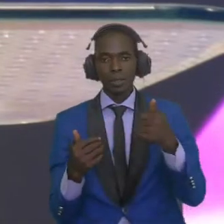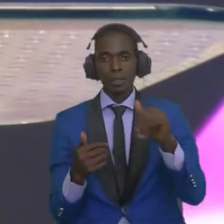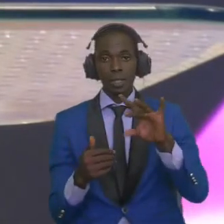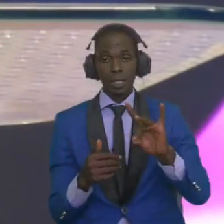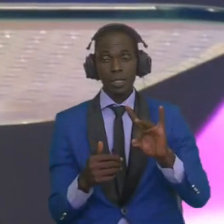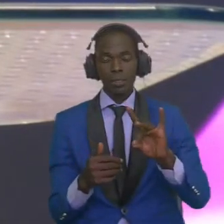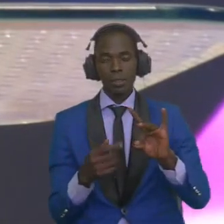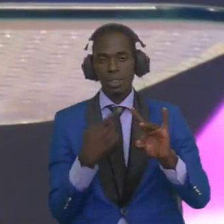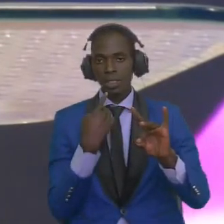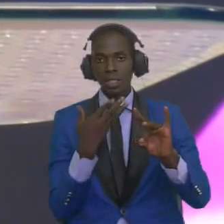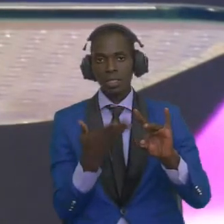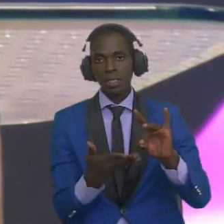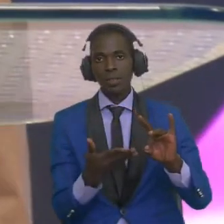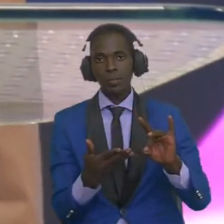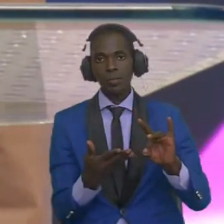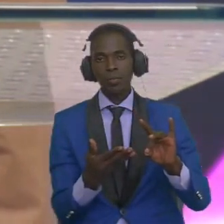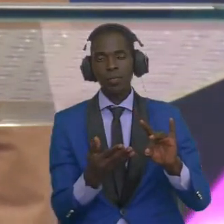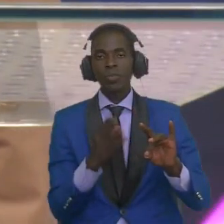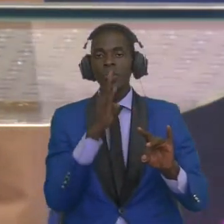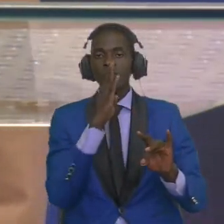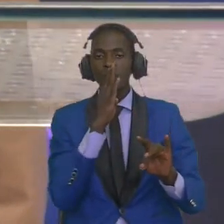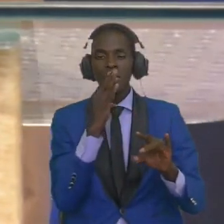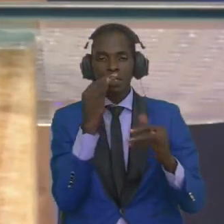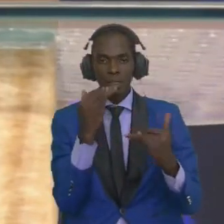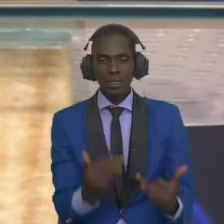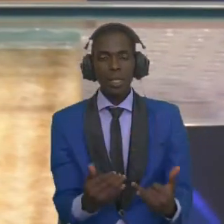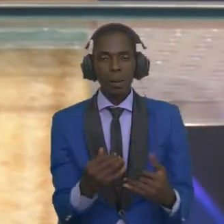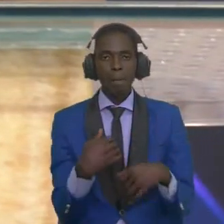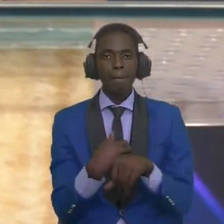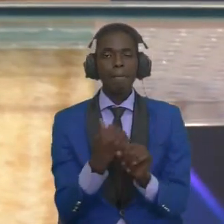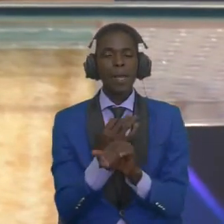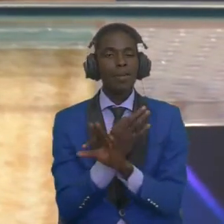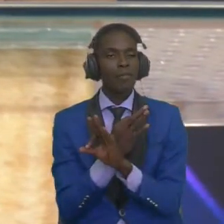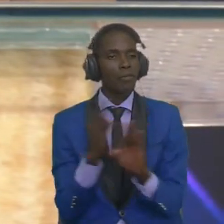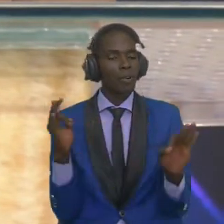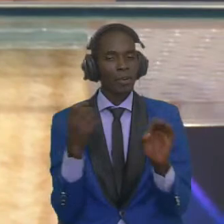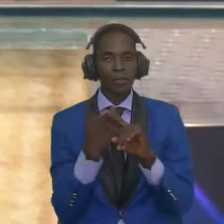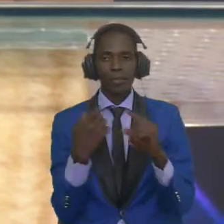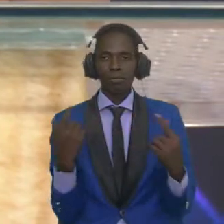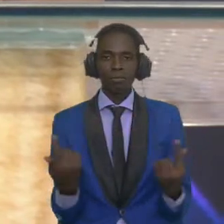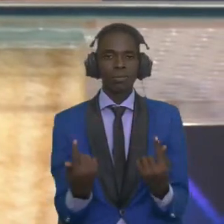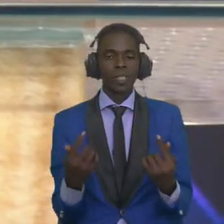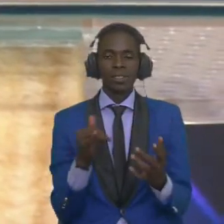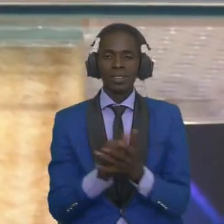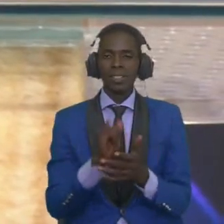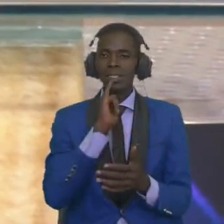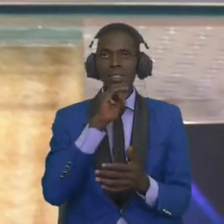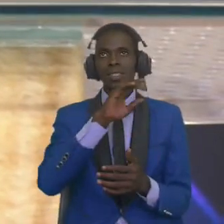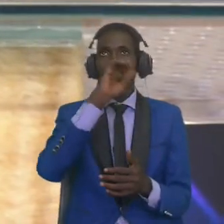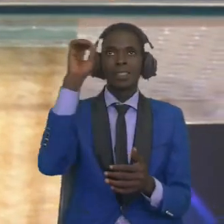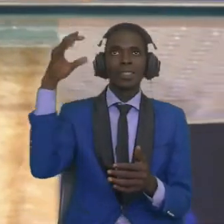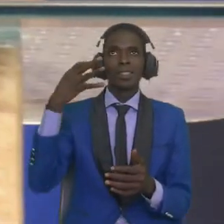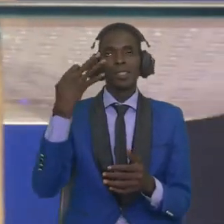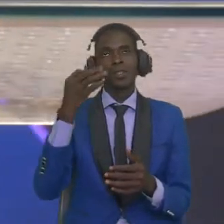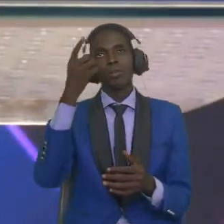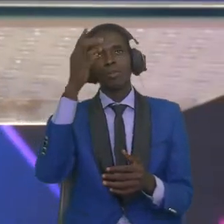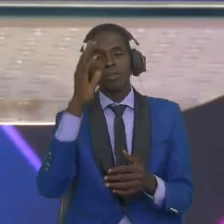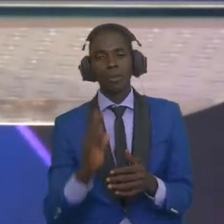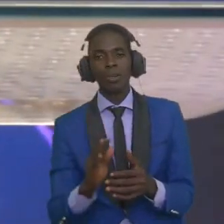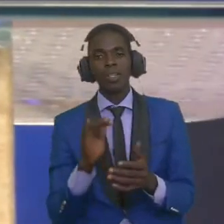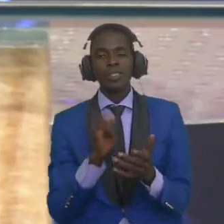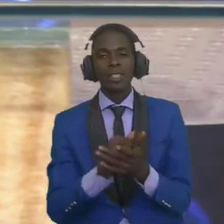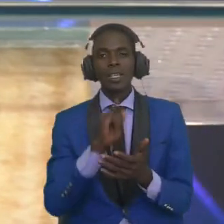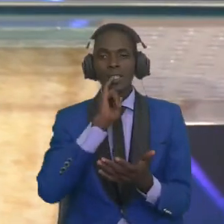verse 18 tells us, being then made free from sin. That's the grace of God. That's the evidence